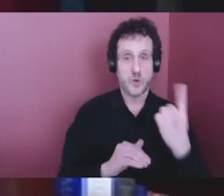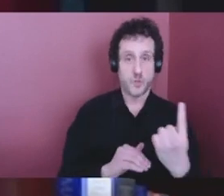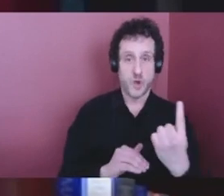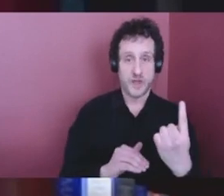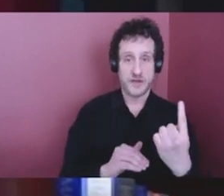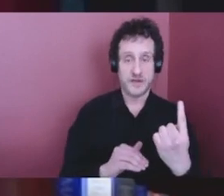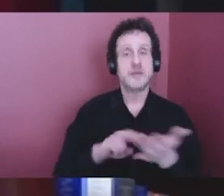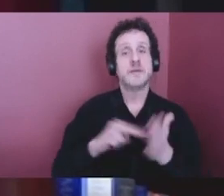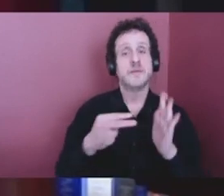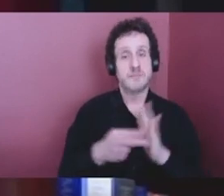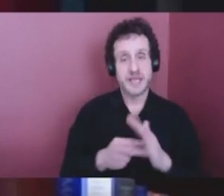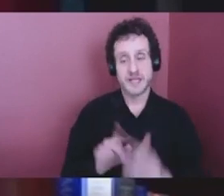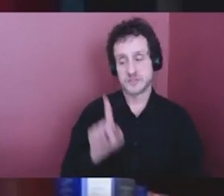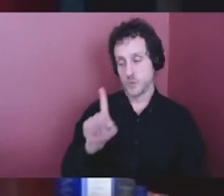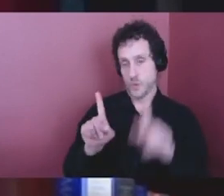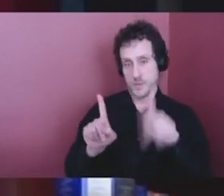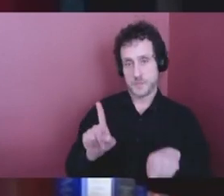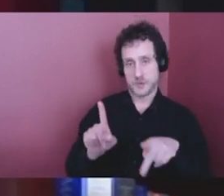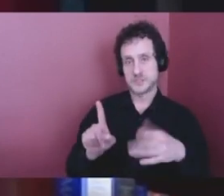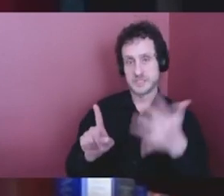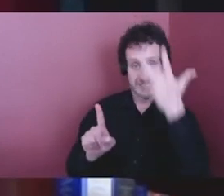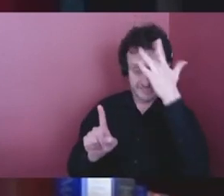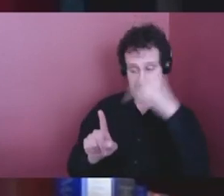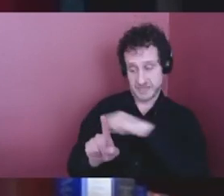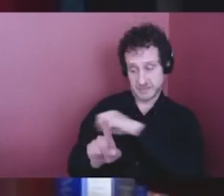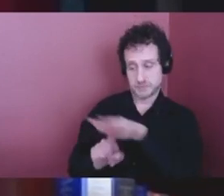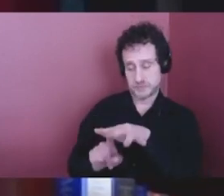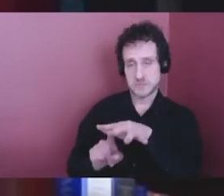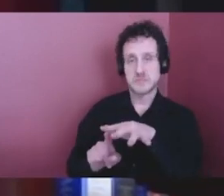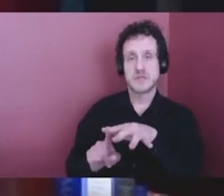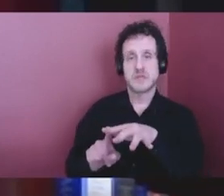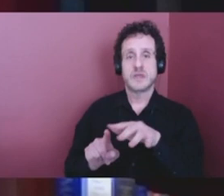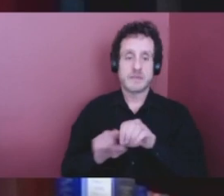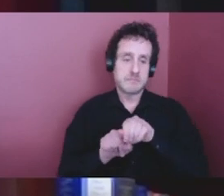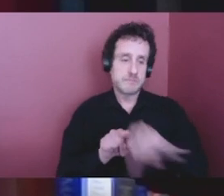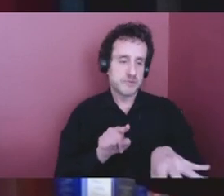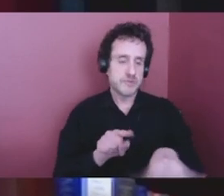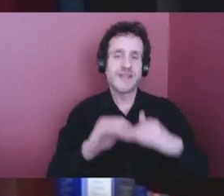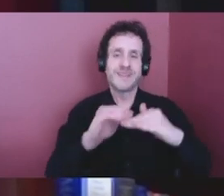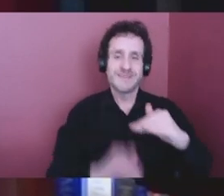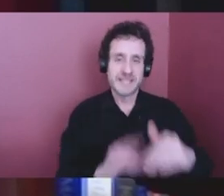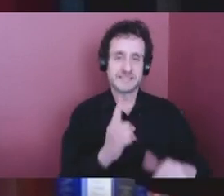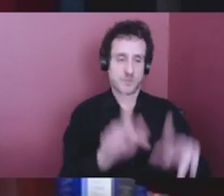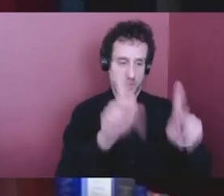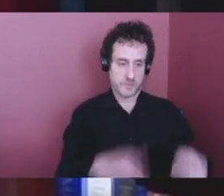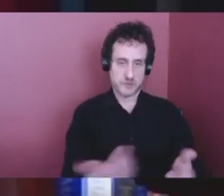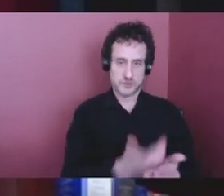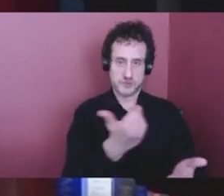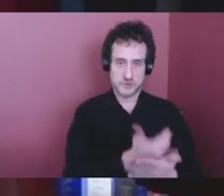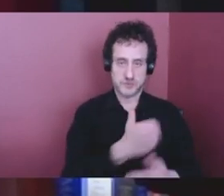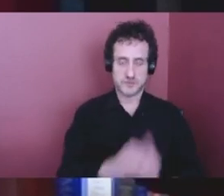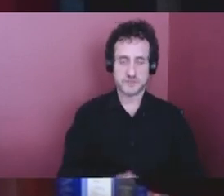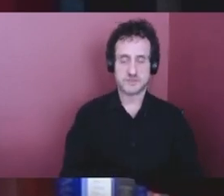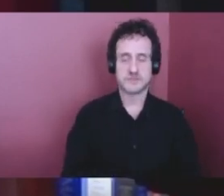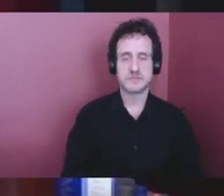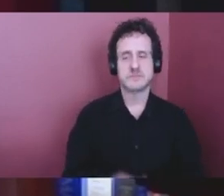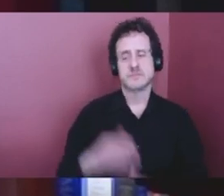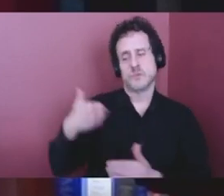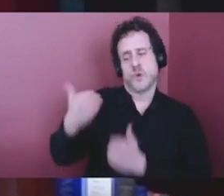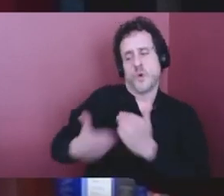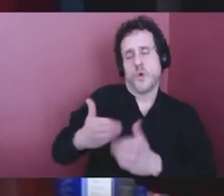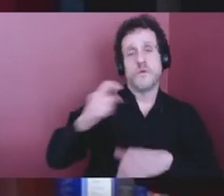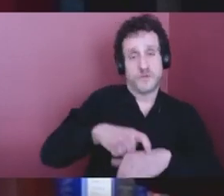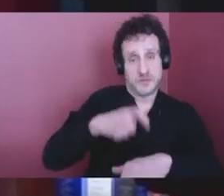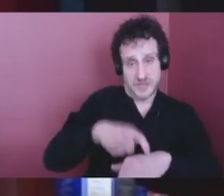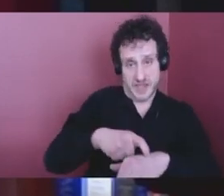each existing infection causes less than one new infection. Over time, that will lead